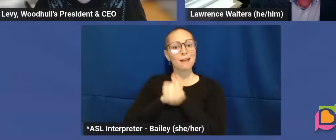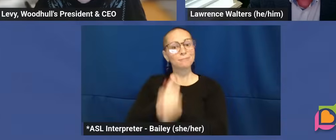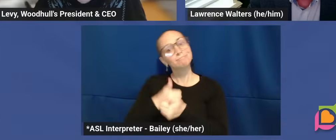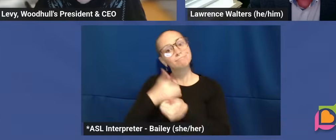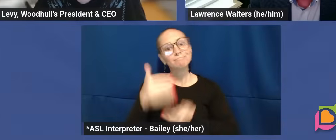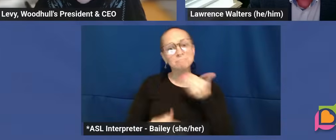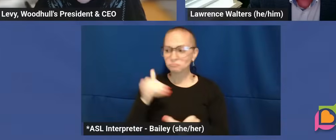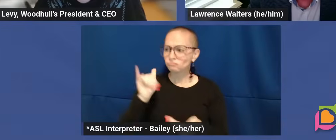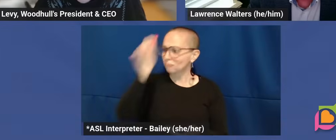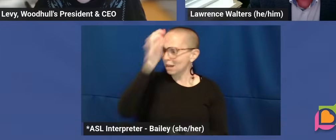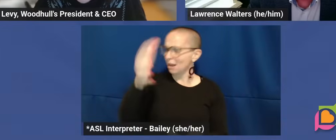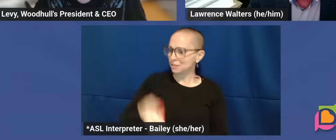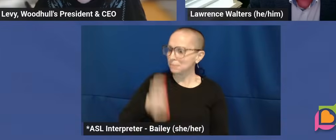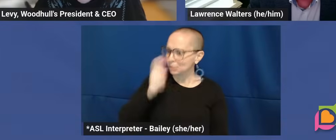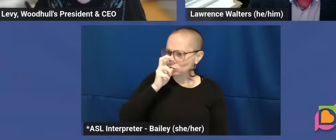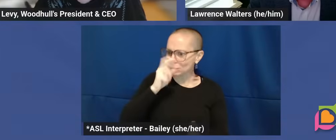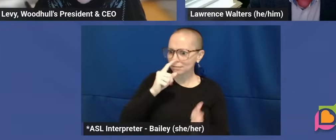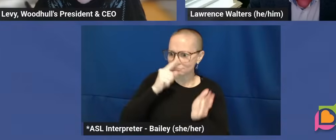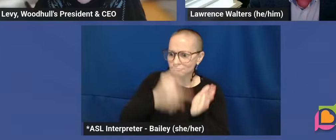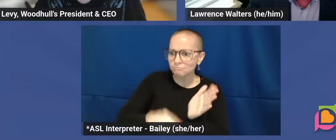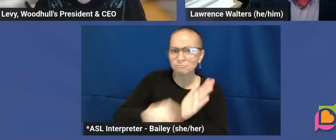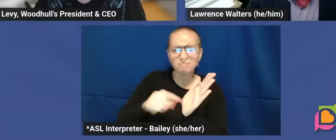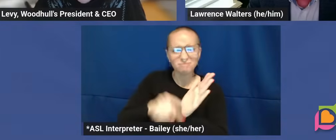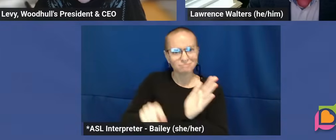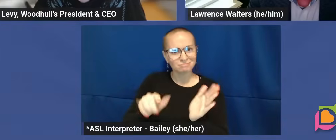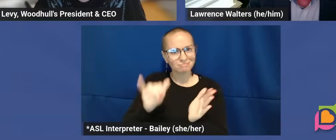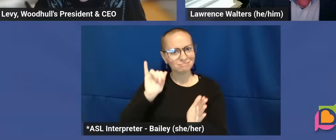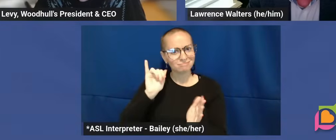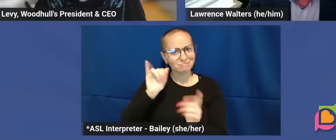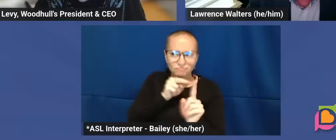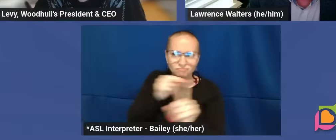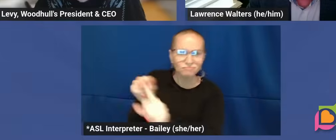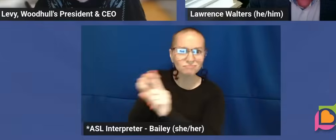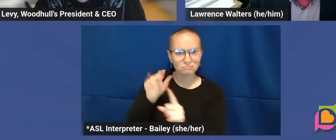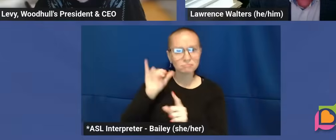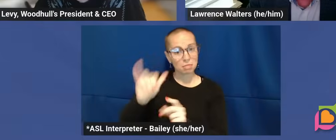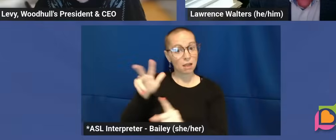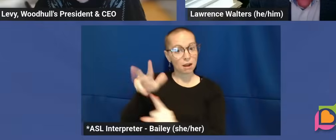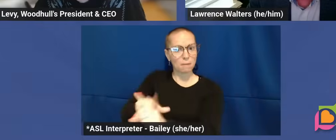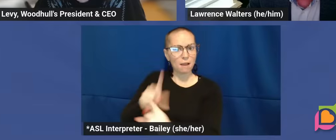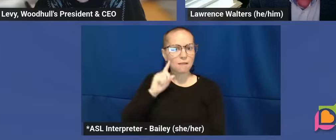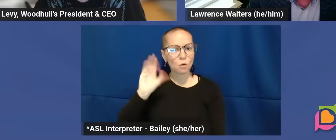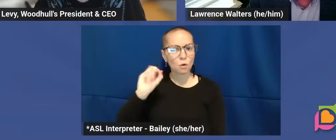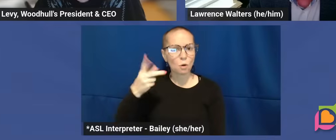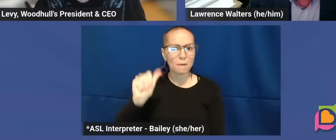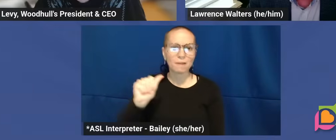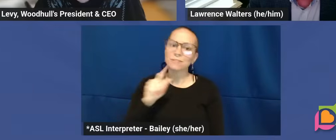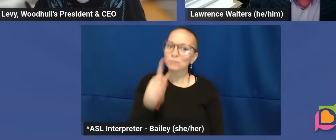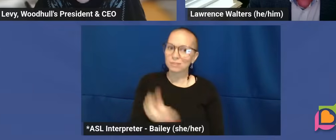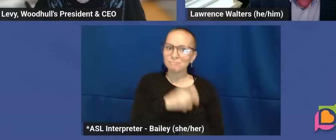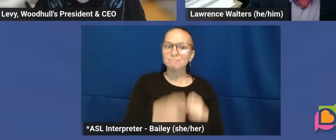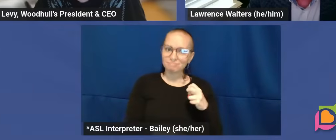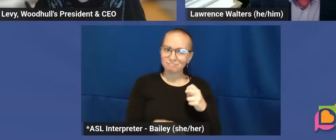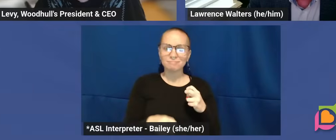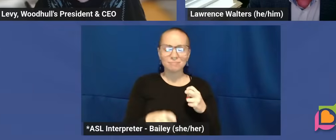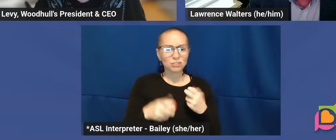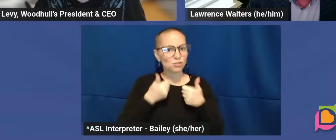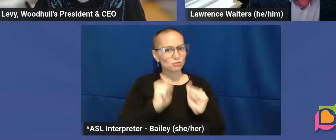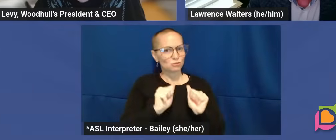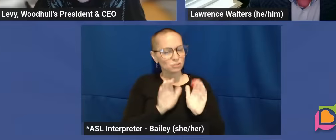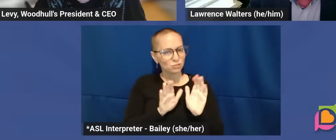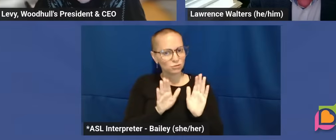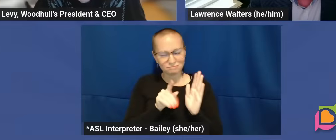the idea that strict scrutiny applied in the COPA case. So it was difficult for Justice Thomas to get around that one,